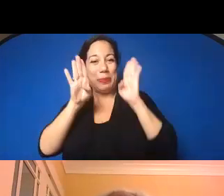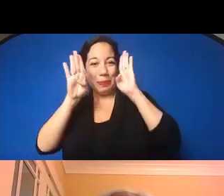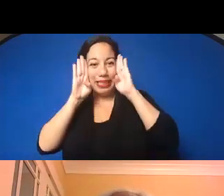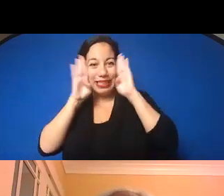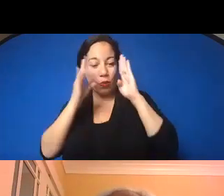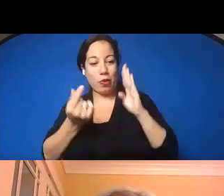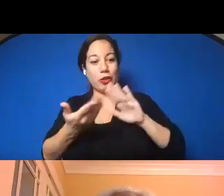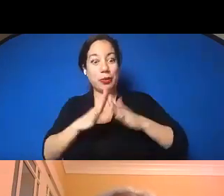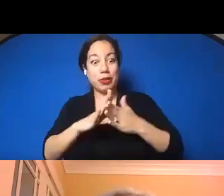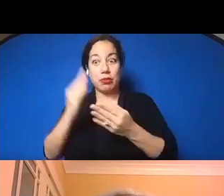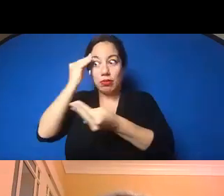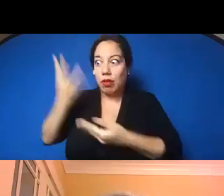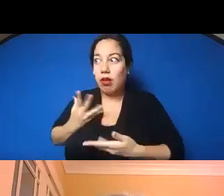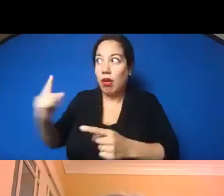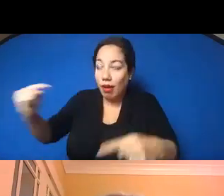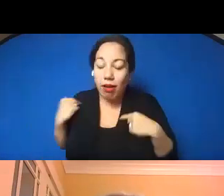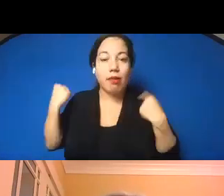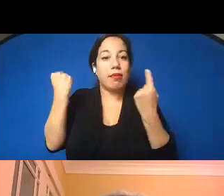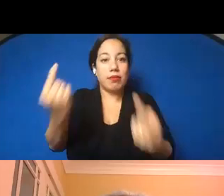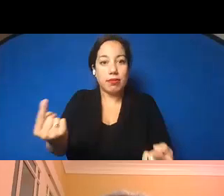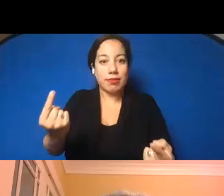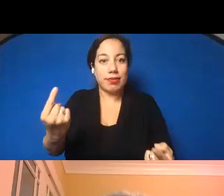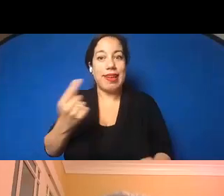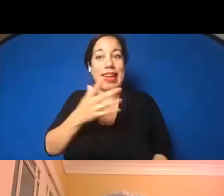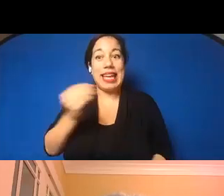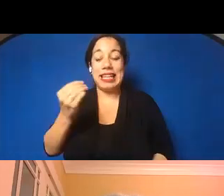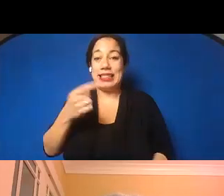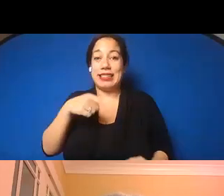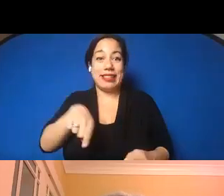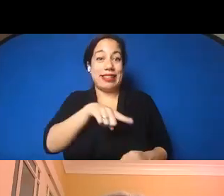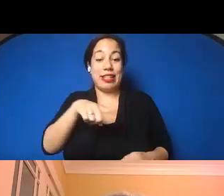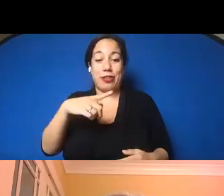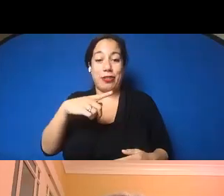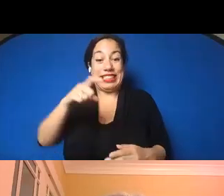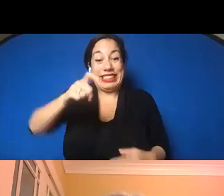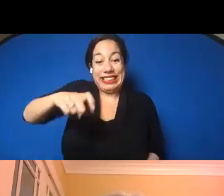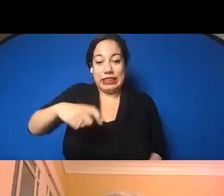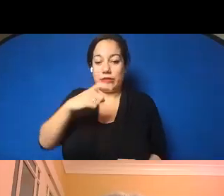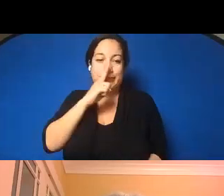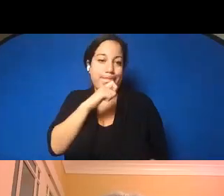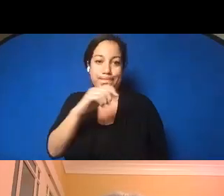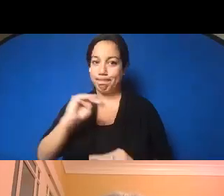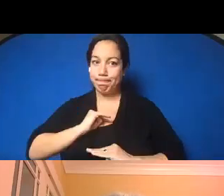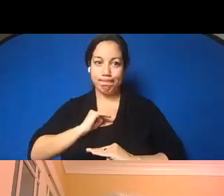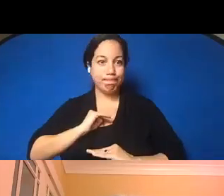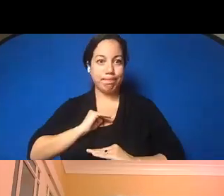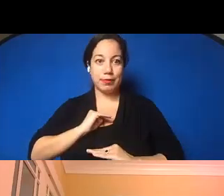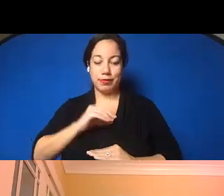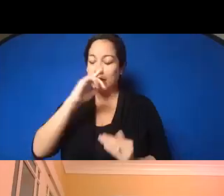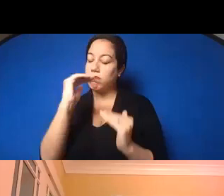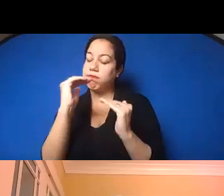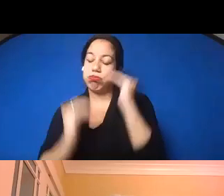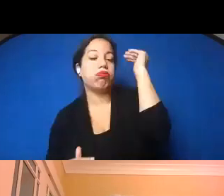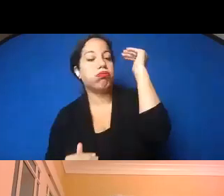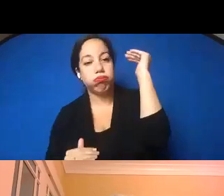been telling us all along, and that in fact their needs aren't being met, and these huge inequities are